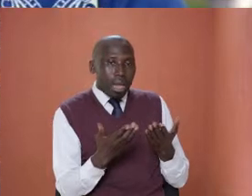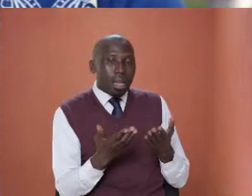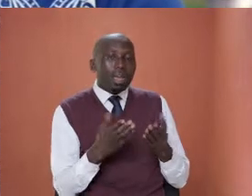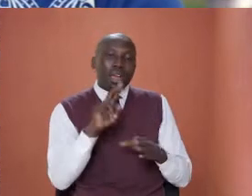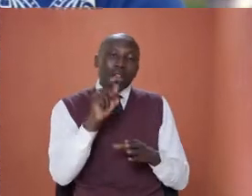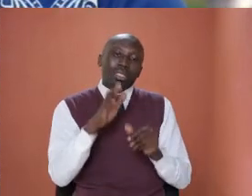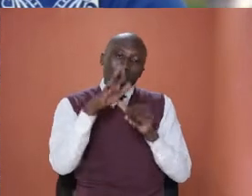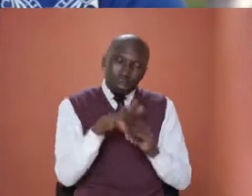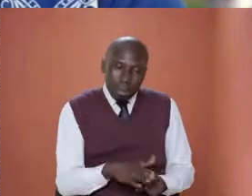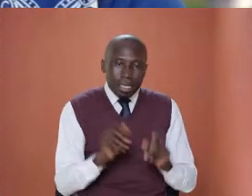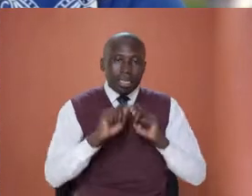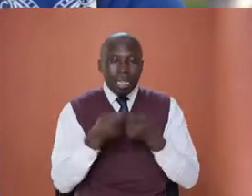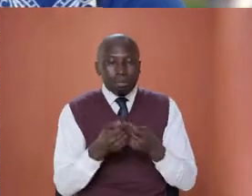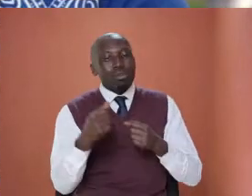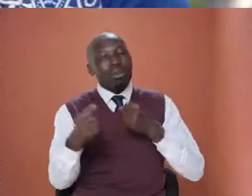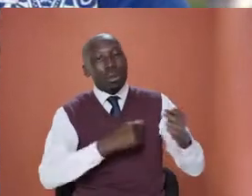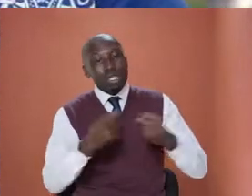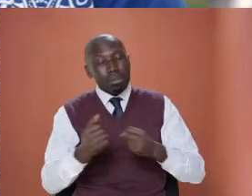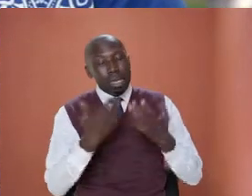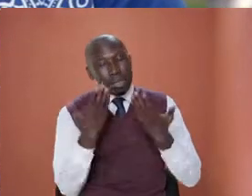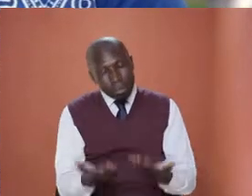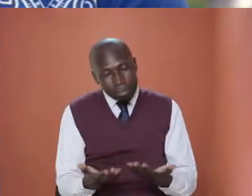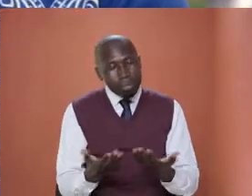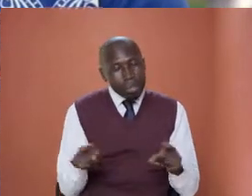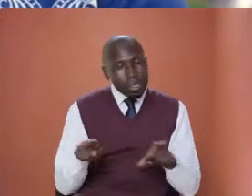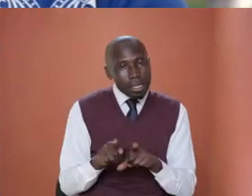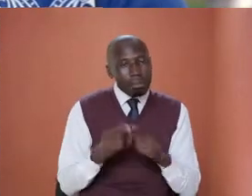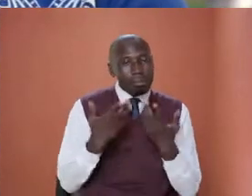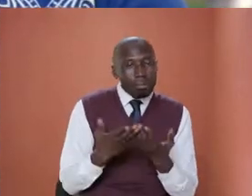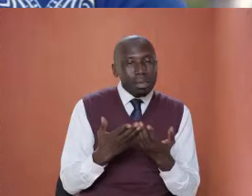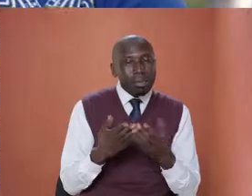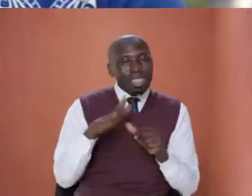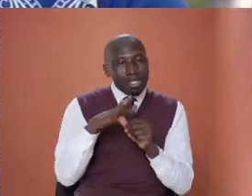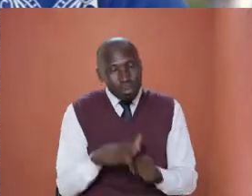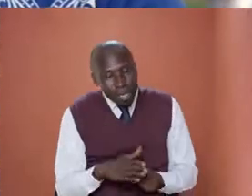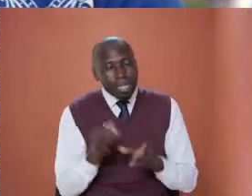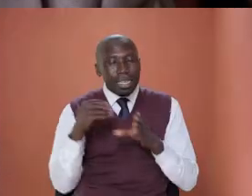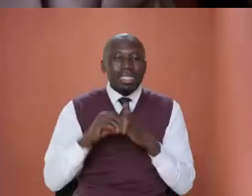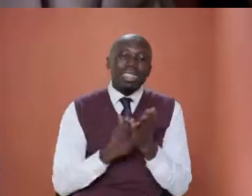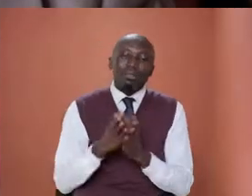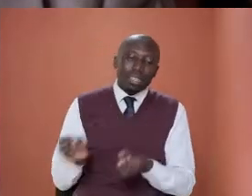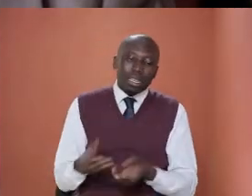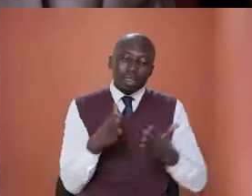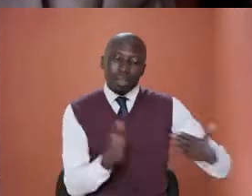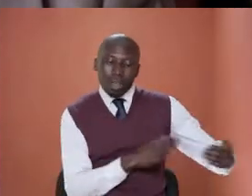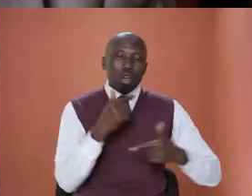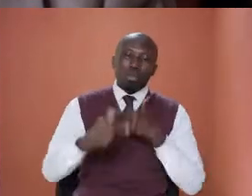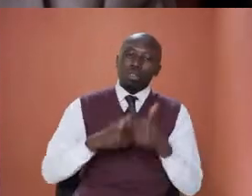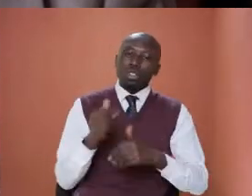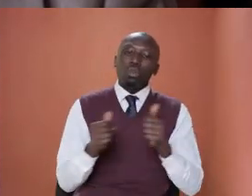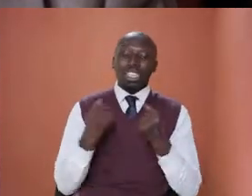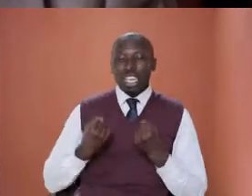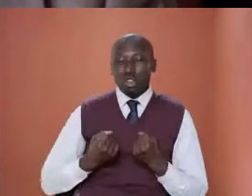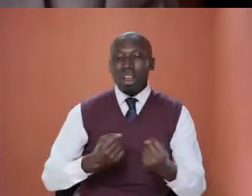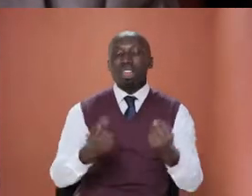discriminated against in terms of recruitment. They are not discriminated against in terms of service delivery. We will continue with the drive